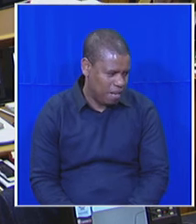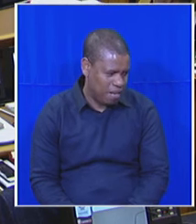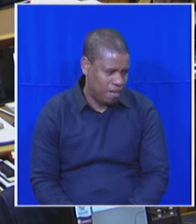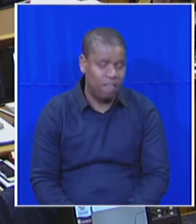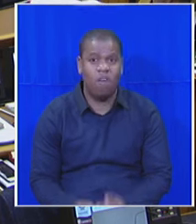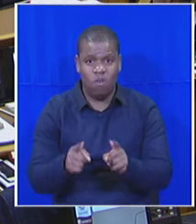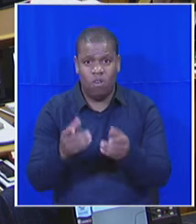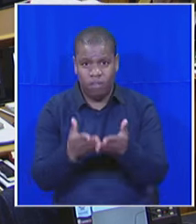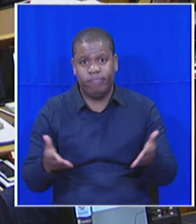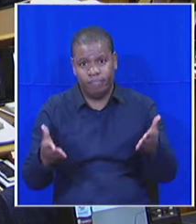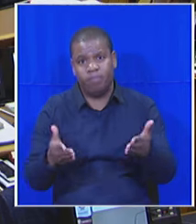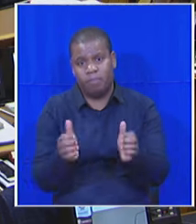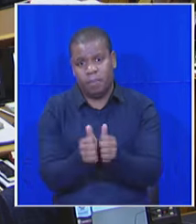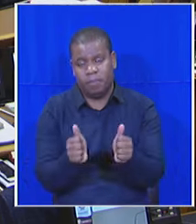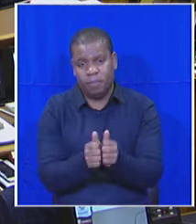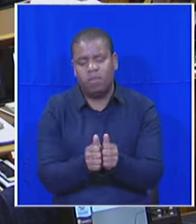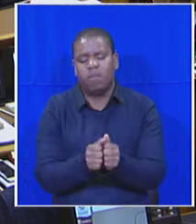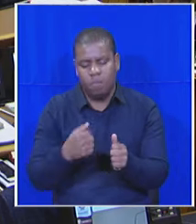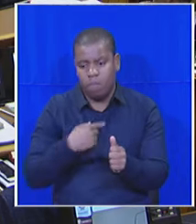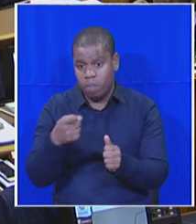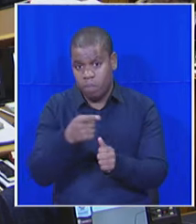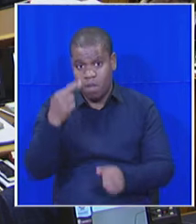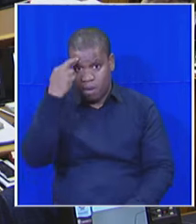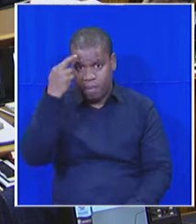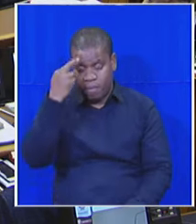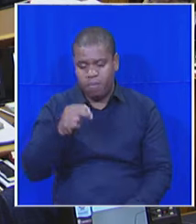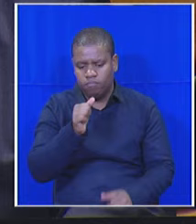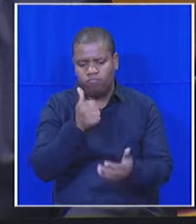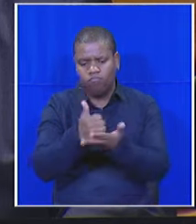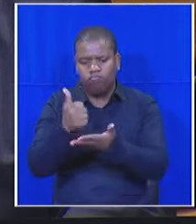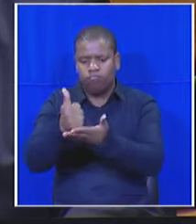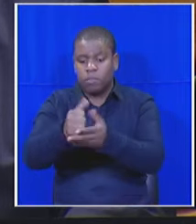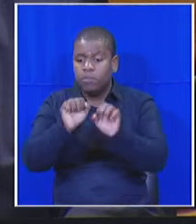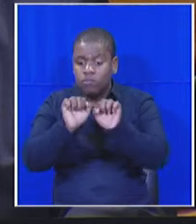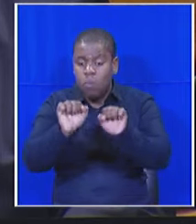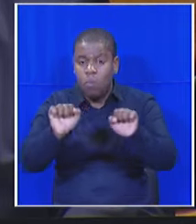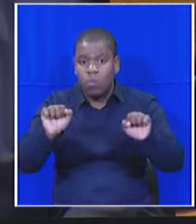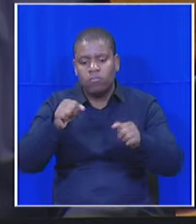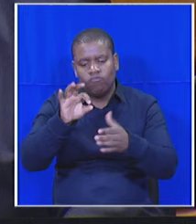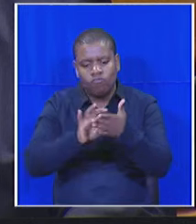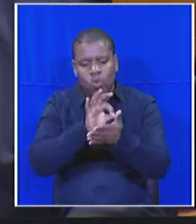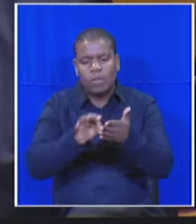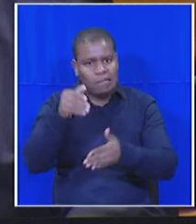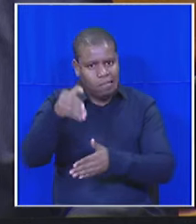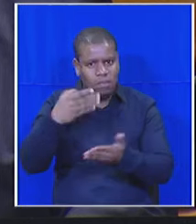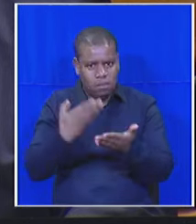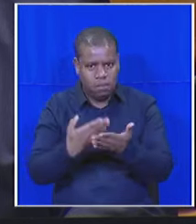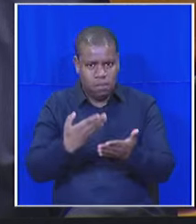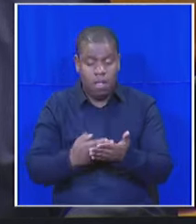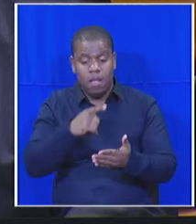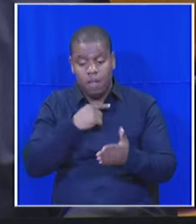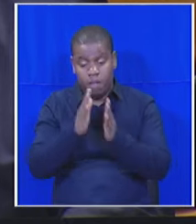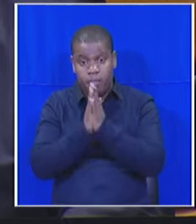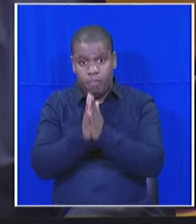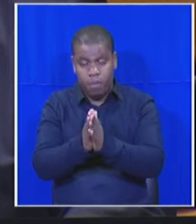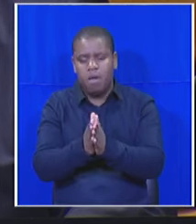Order, honorable members. I'd like to remind members that they may only vote from their allocated seats. When requested to do so,